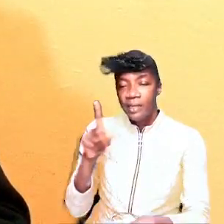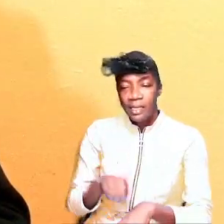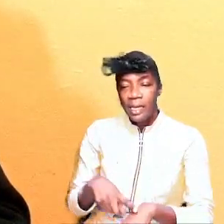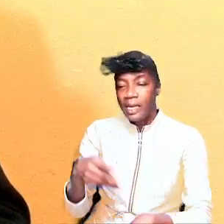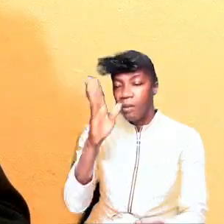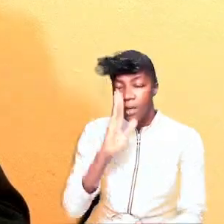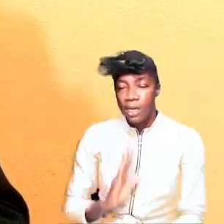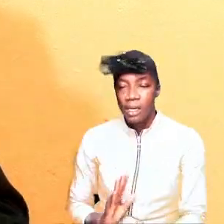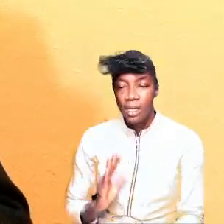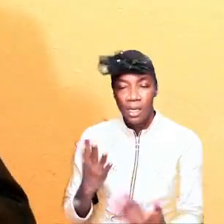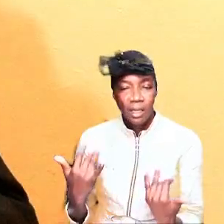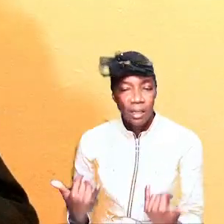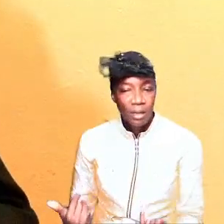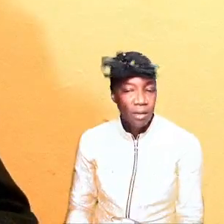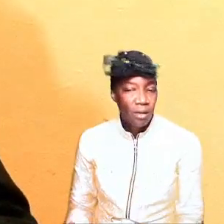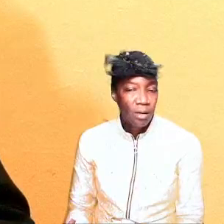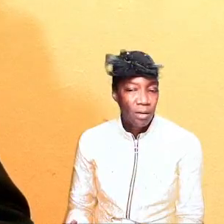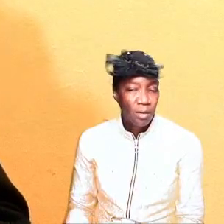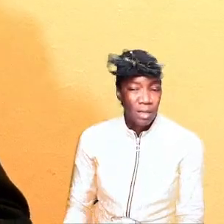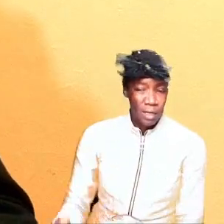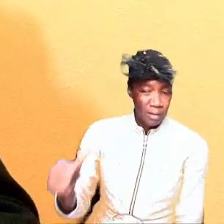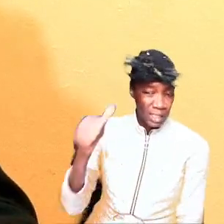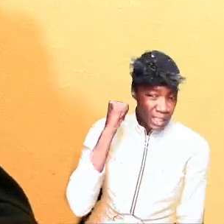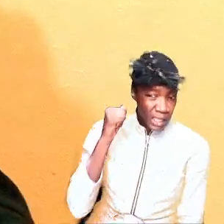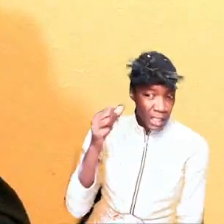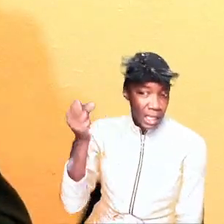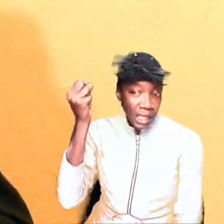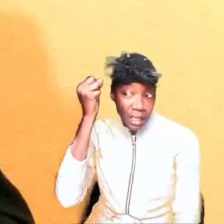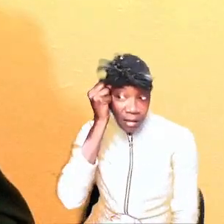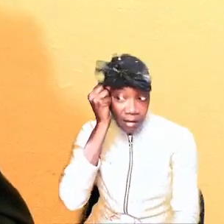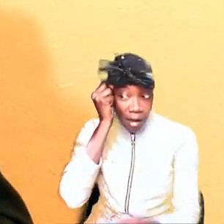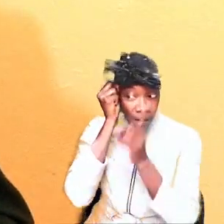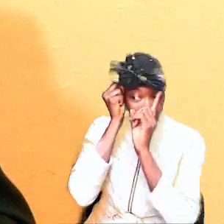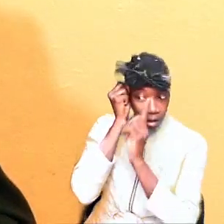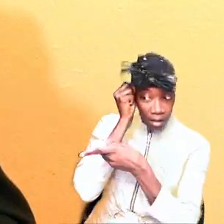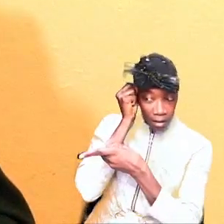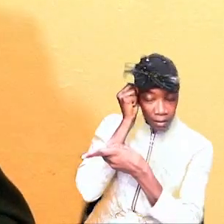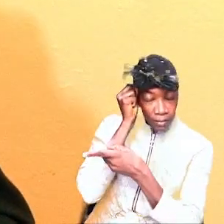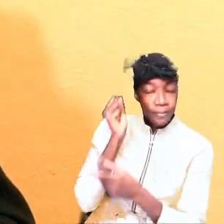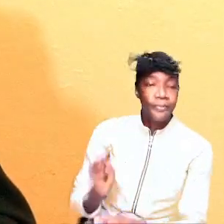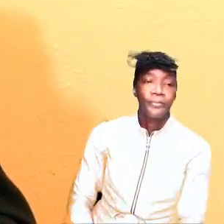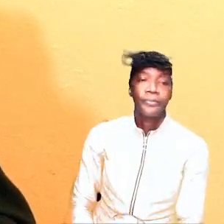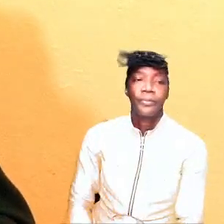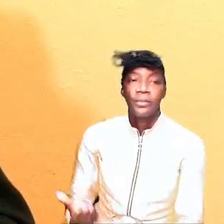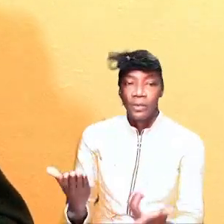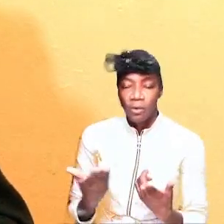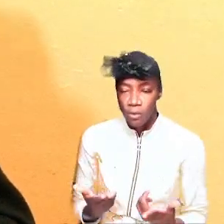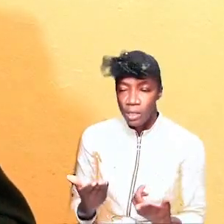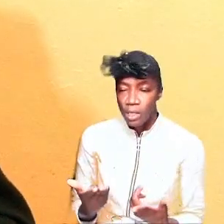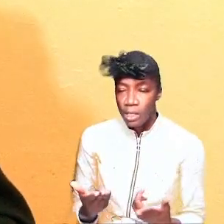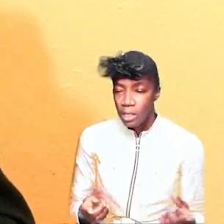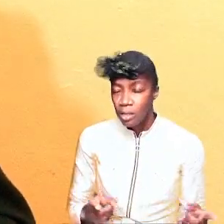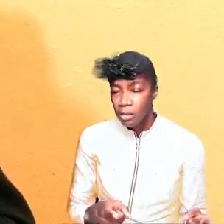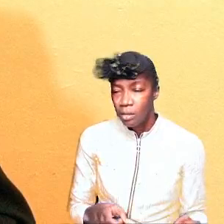now had rejected Saul. So we want to do a bit of